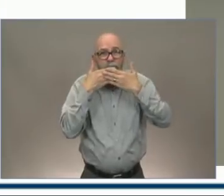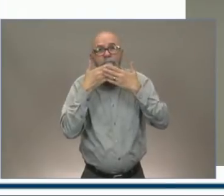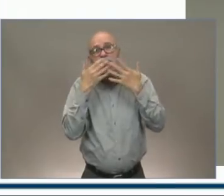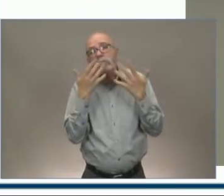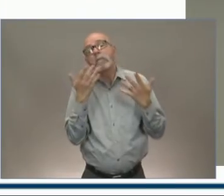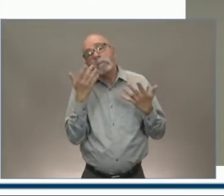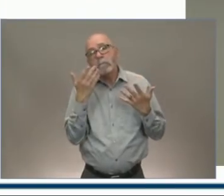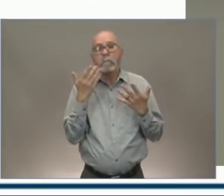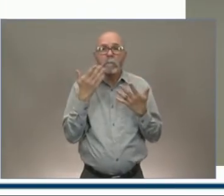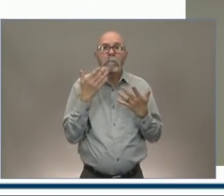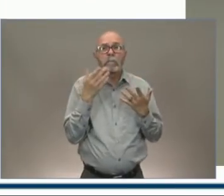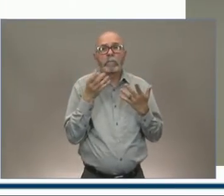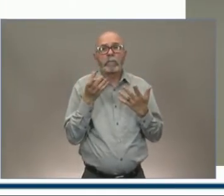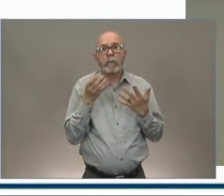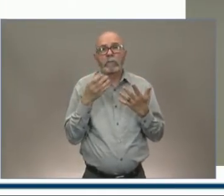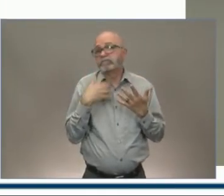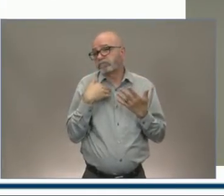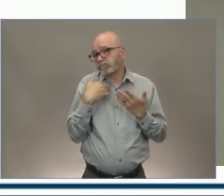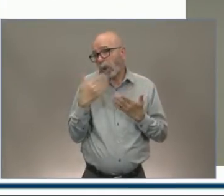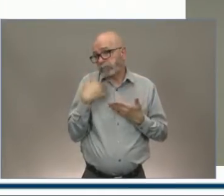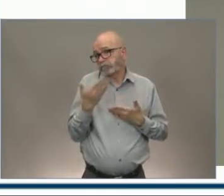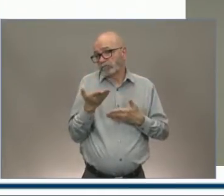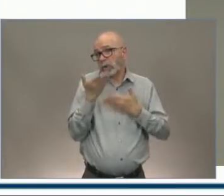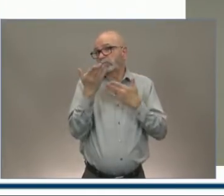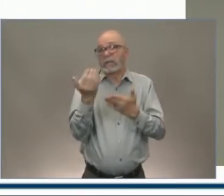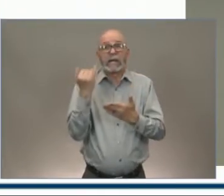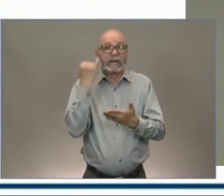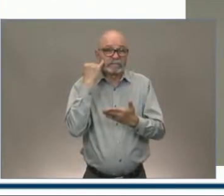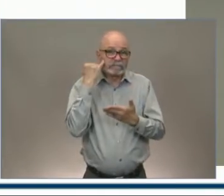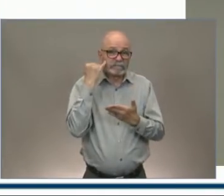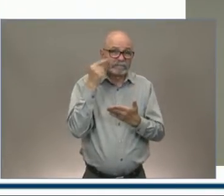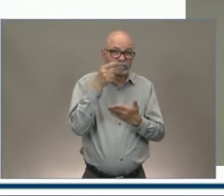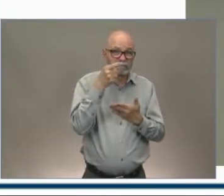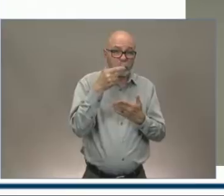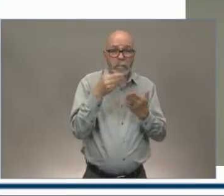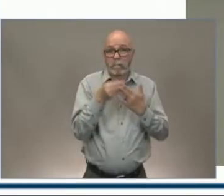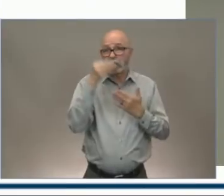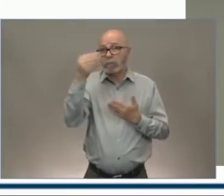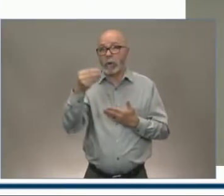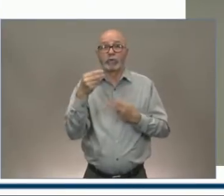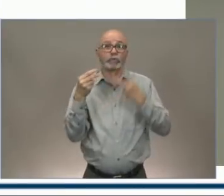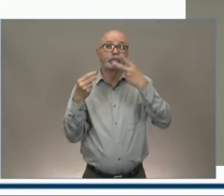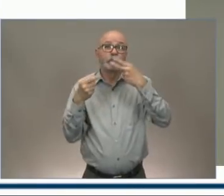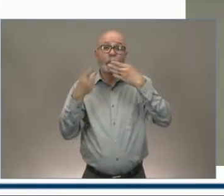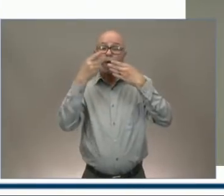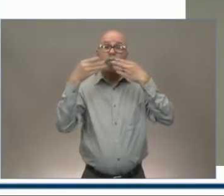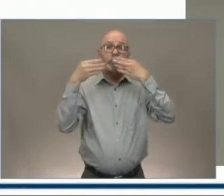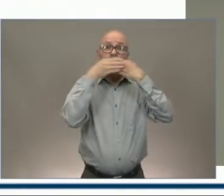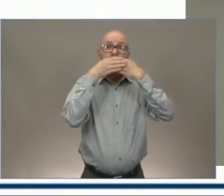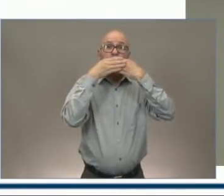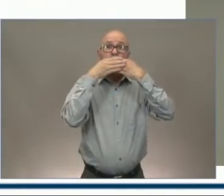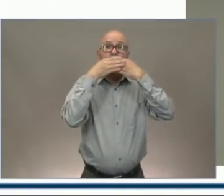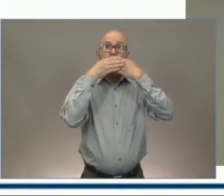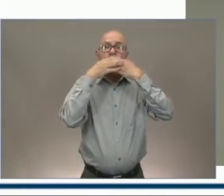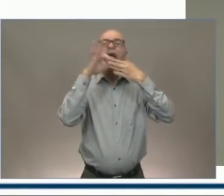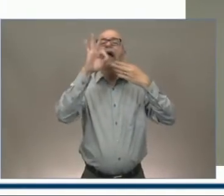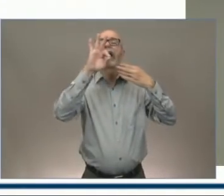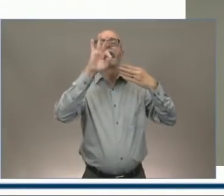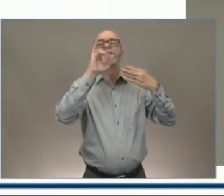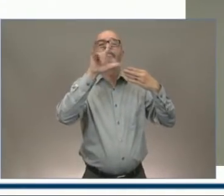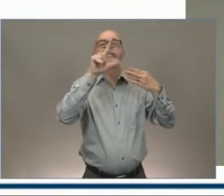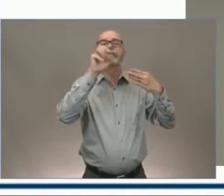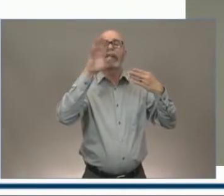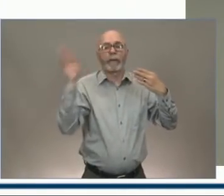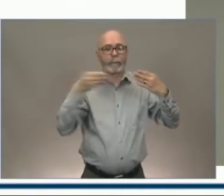to people, most people have 2-layer masks. You can buy reusable filters, putting those in as well, and that's the recommendation we're following.